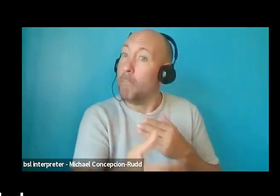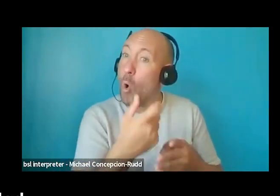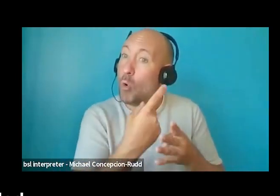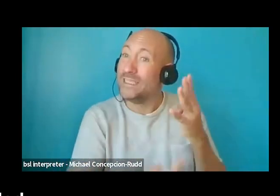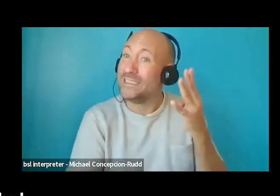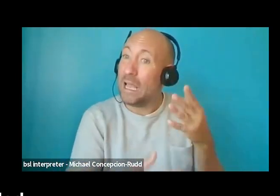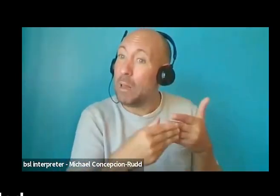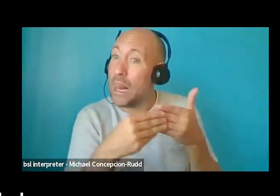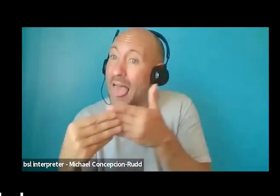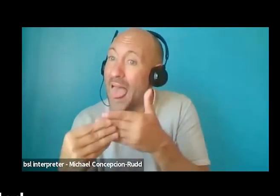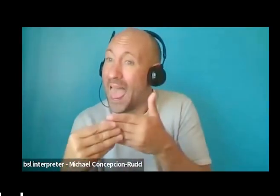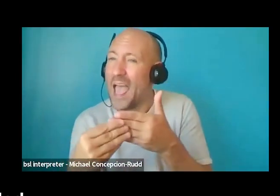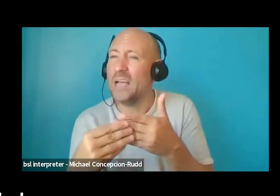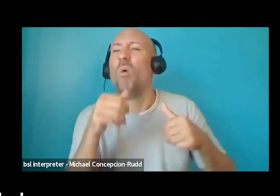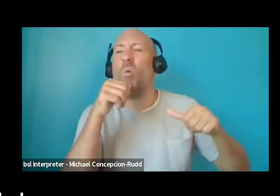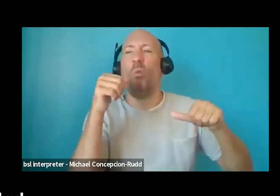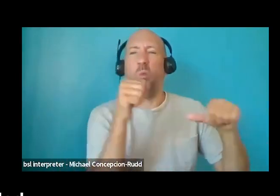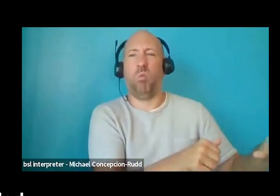weight.